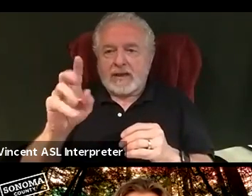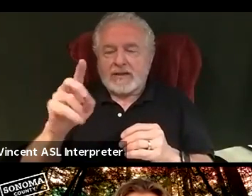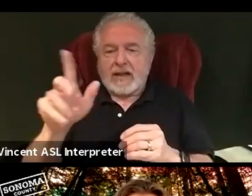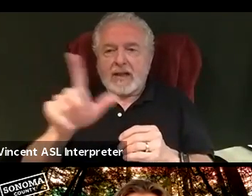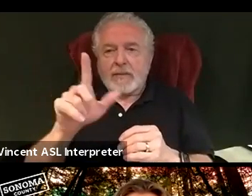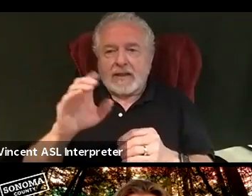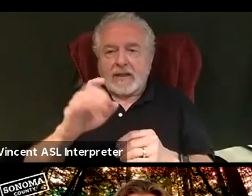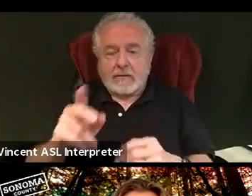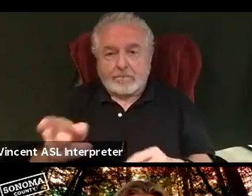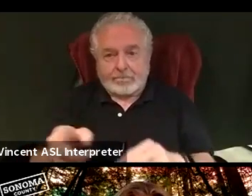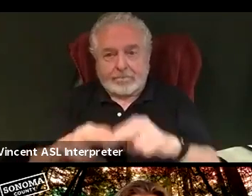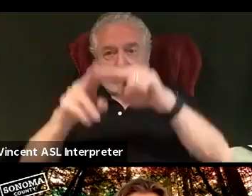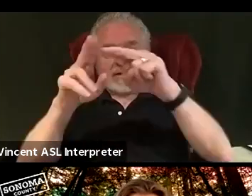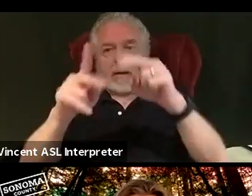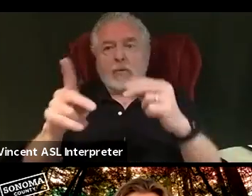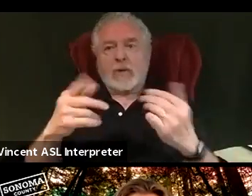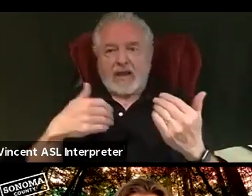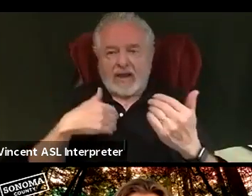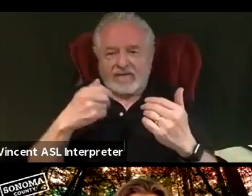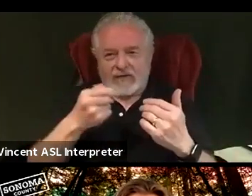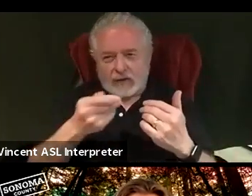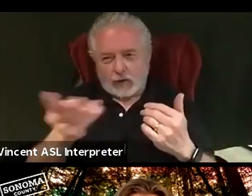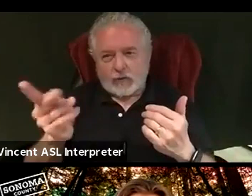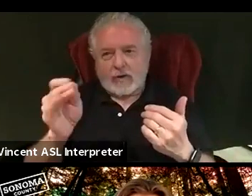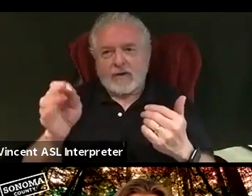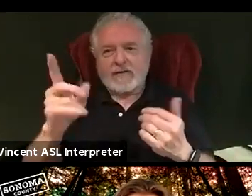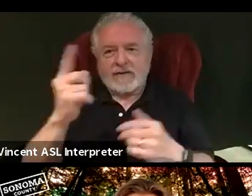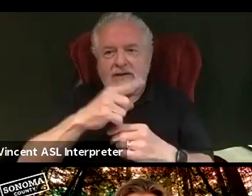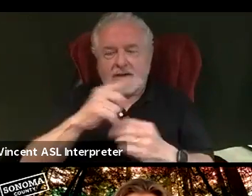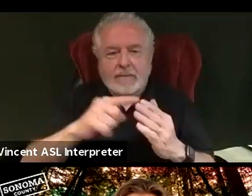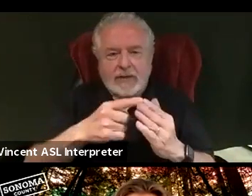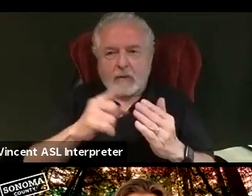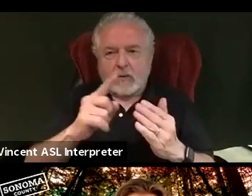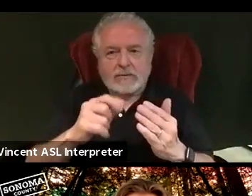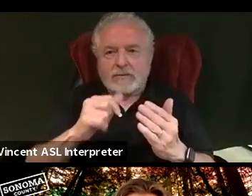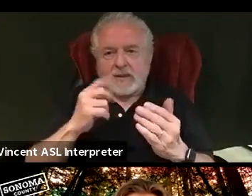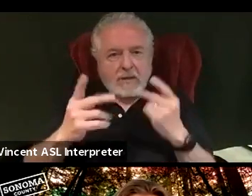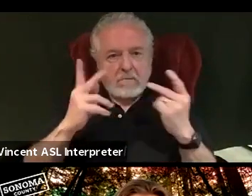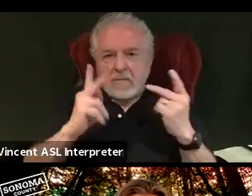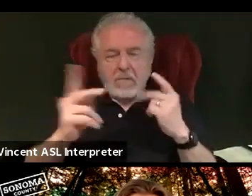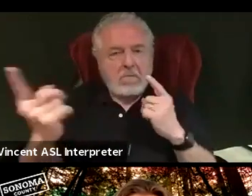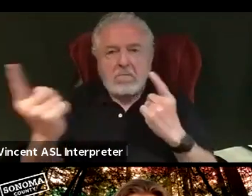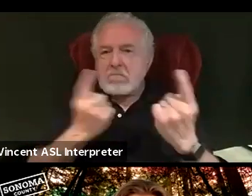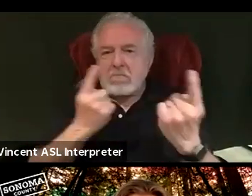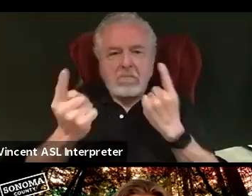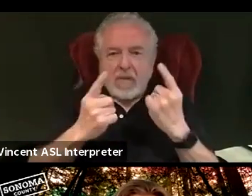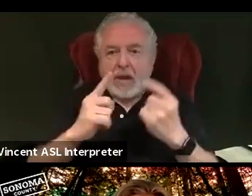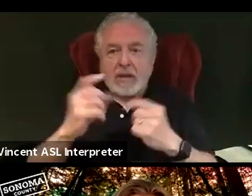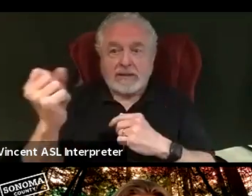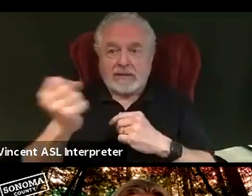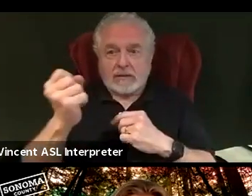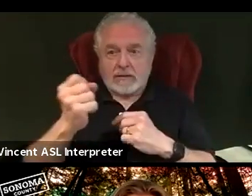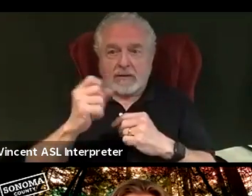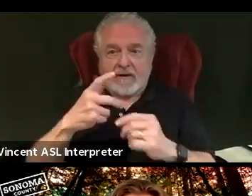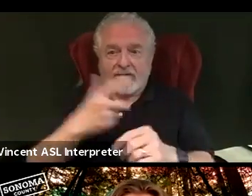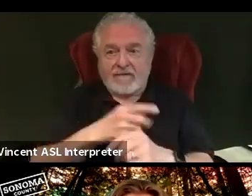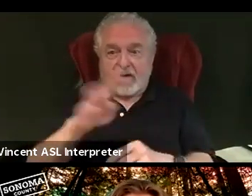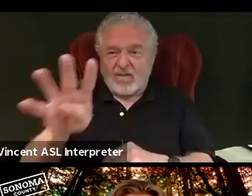really picked up. We had a couple of days in the beginning where we didn't see a lot of traffic. On Saturday, we